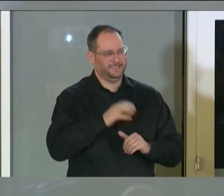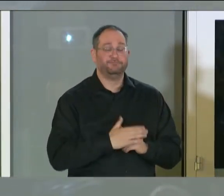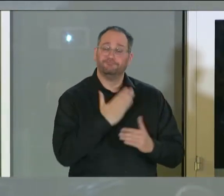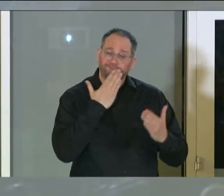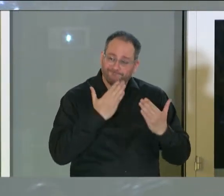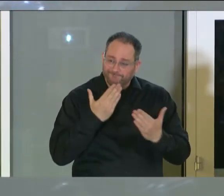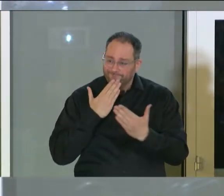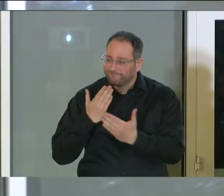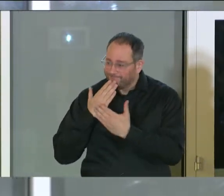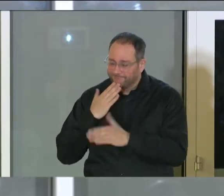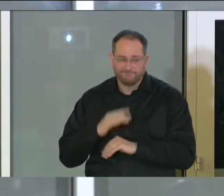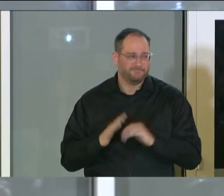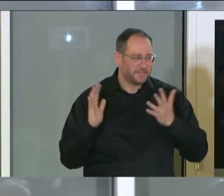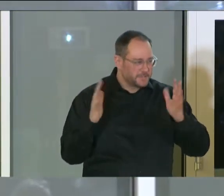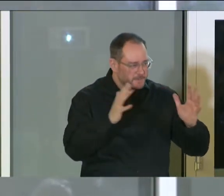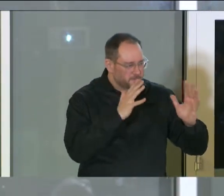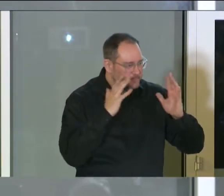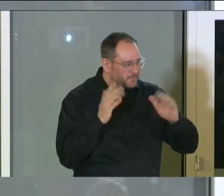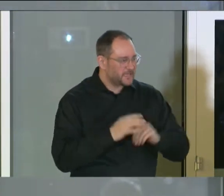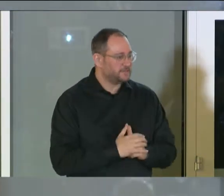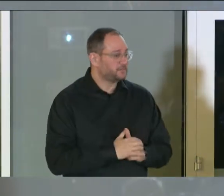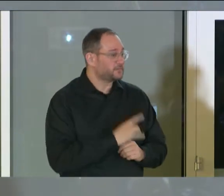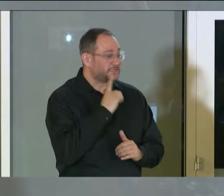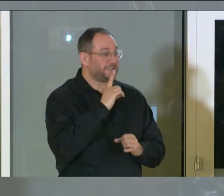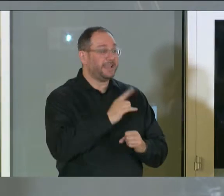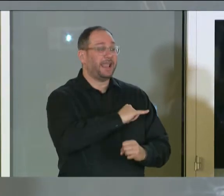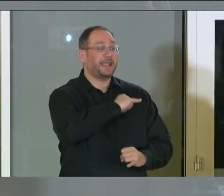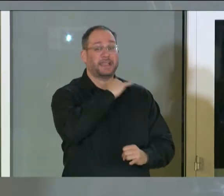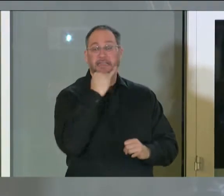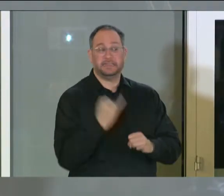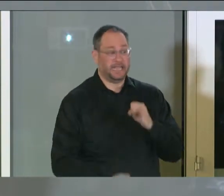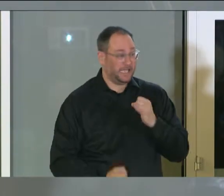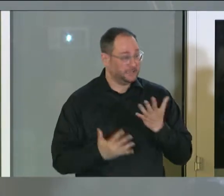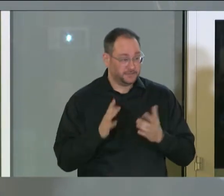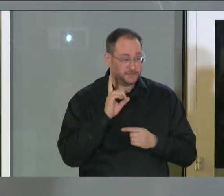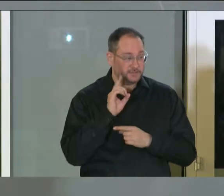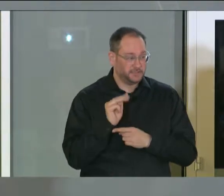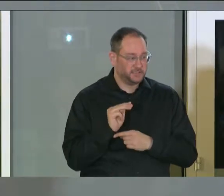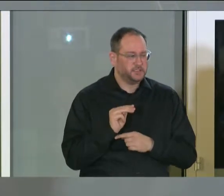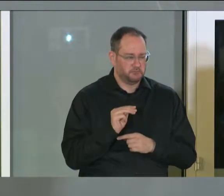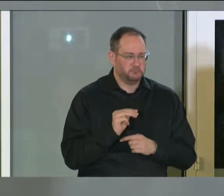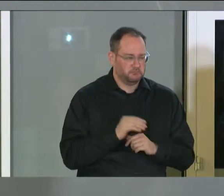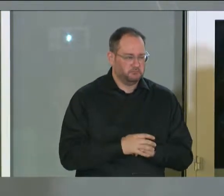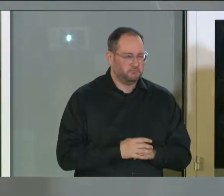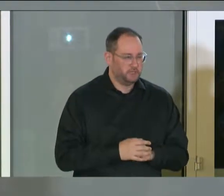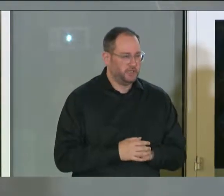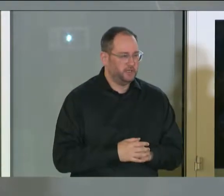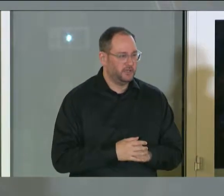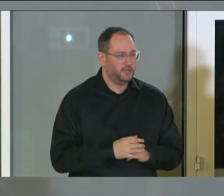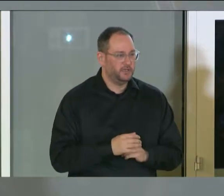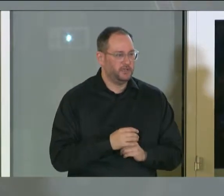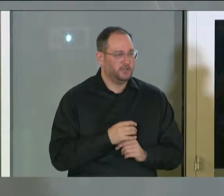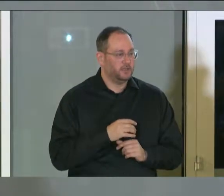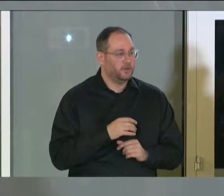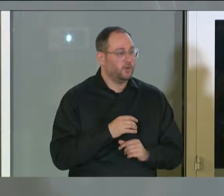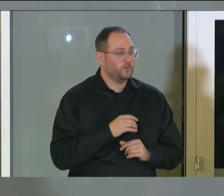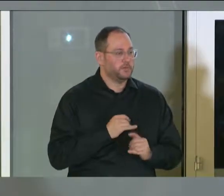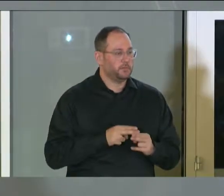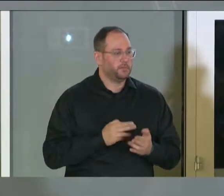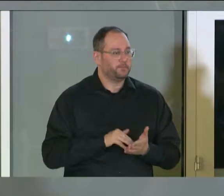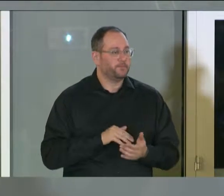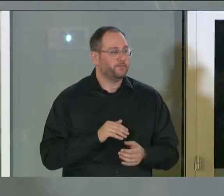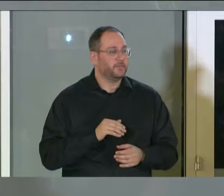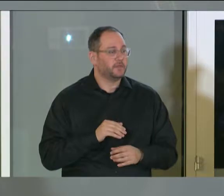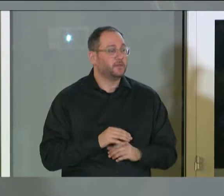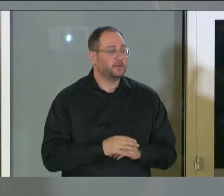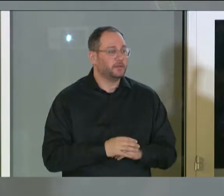Thank you, Deputy Mayor. And last but not least, we're going to hear from Victoria Wasmer, who's our Director of Agency Operations, and she'll talk a little